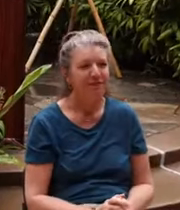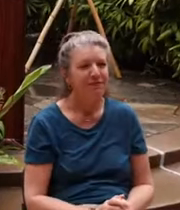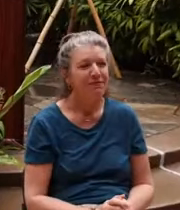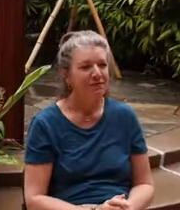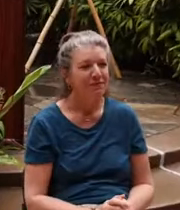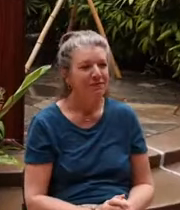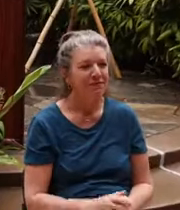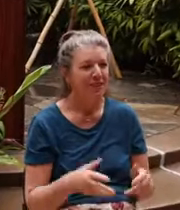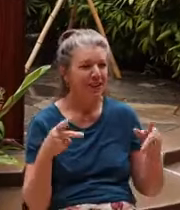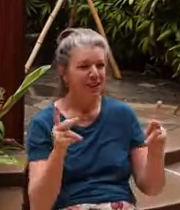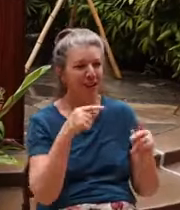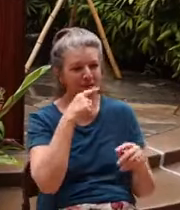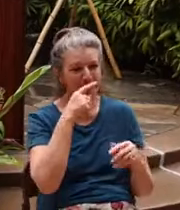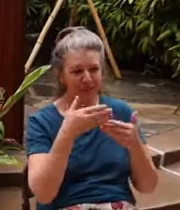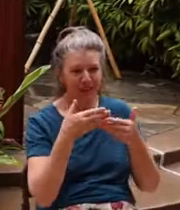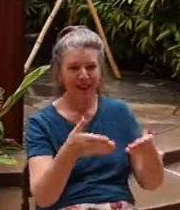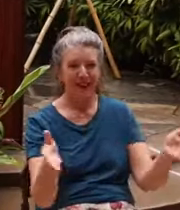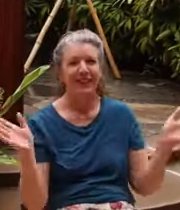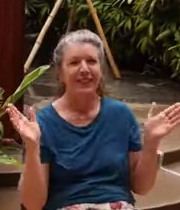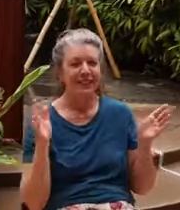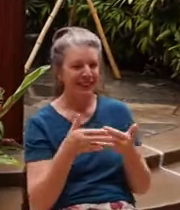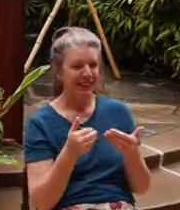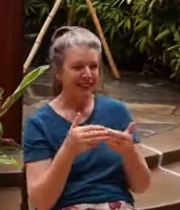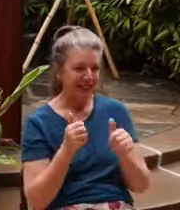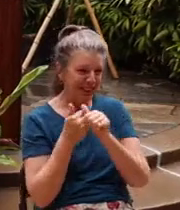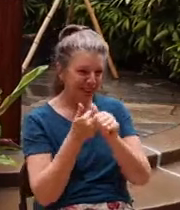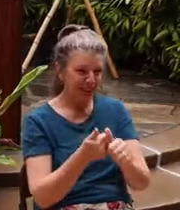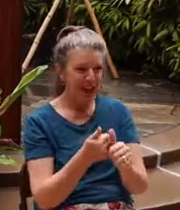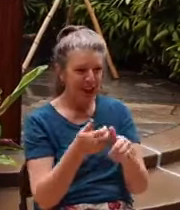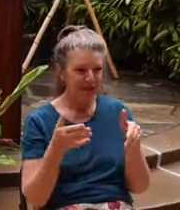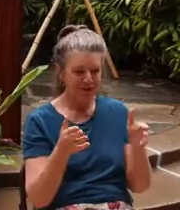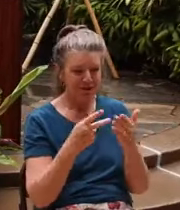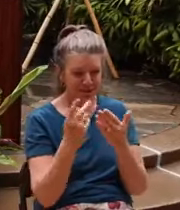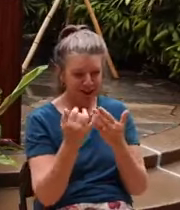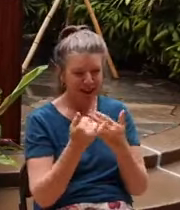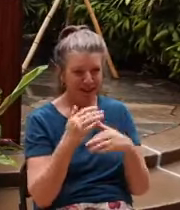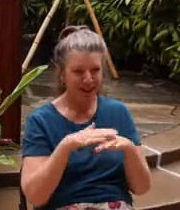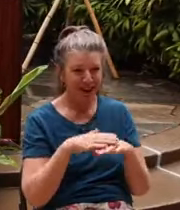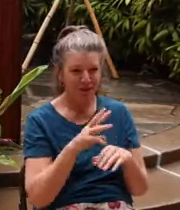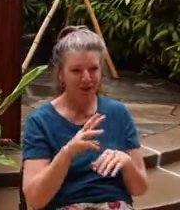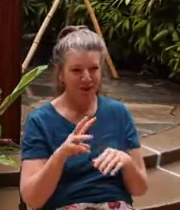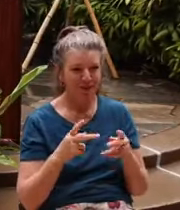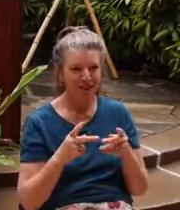allowing the public to easily track road projects on our website.